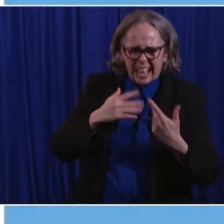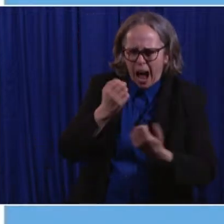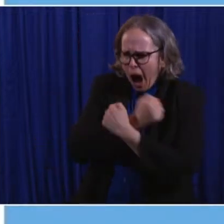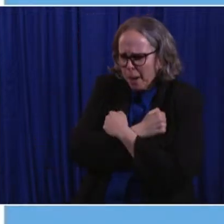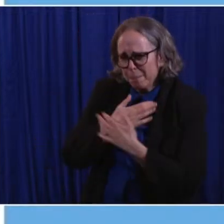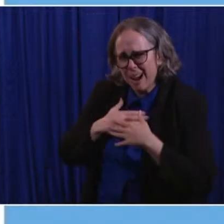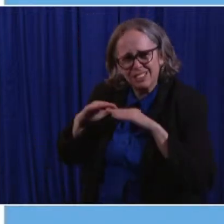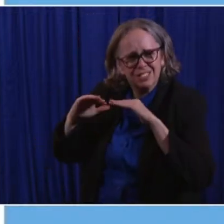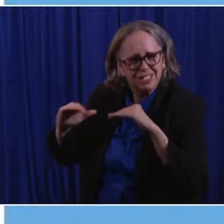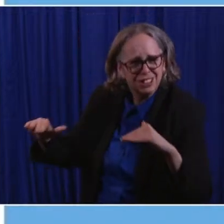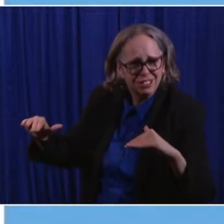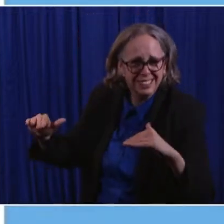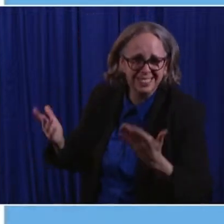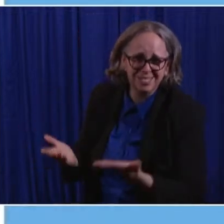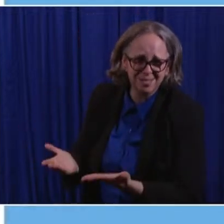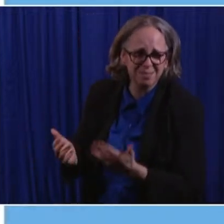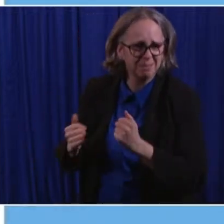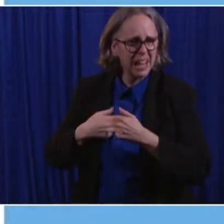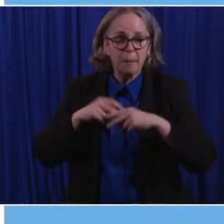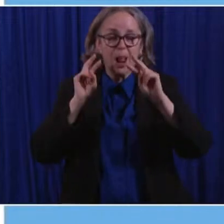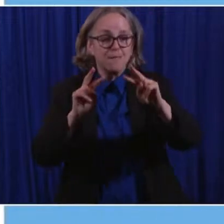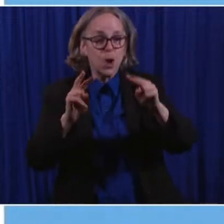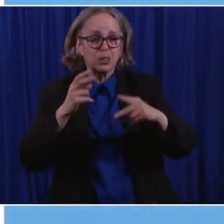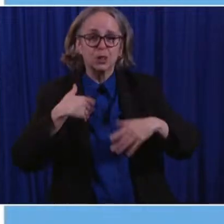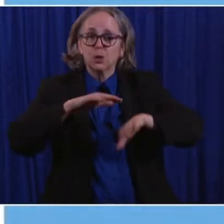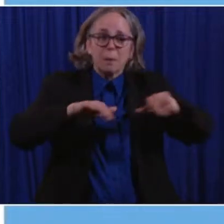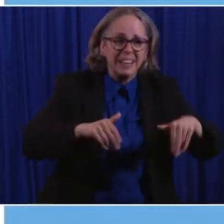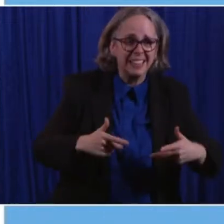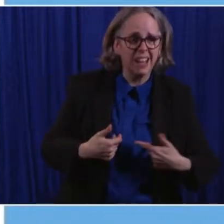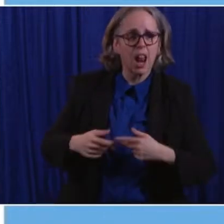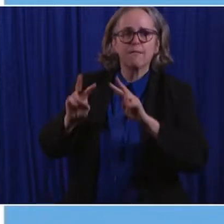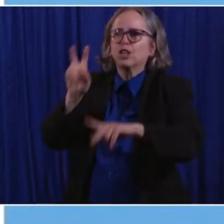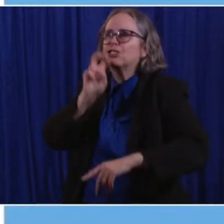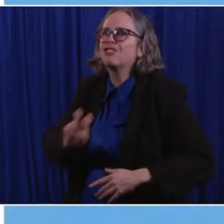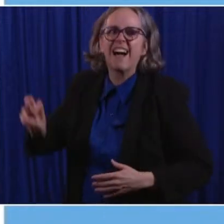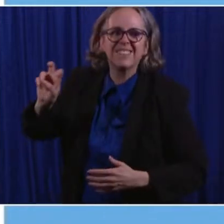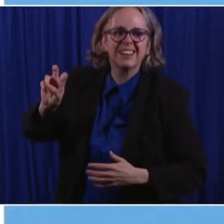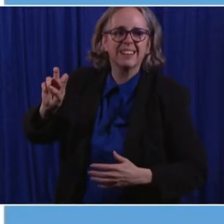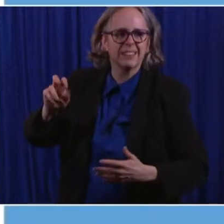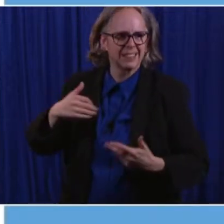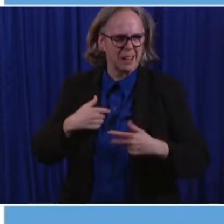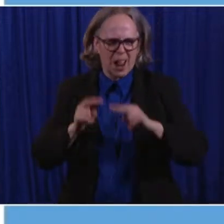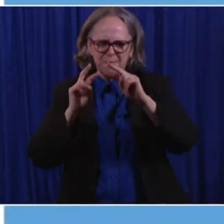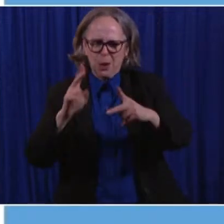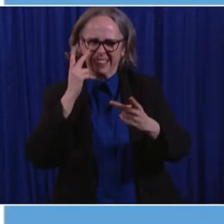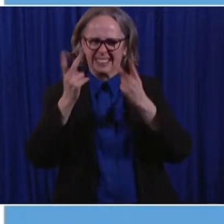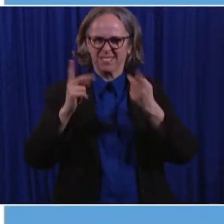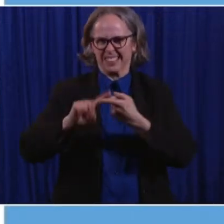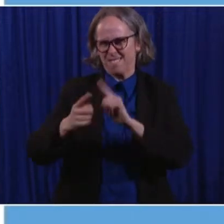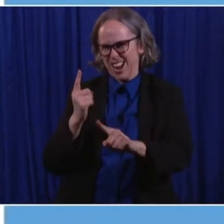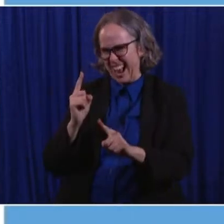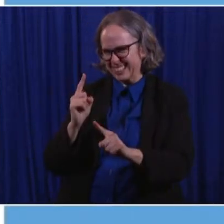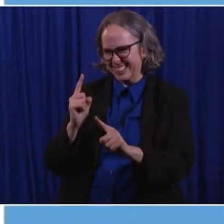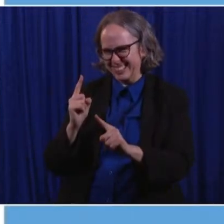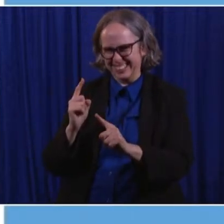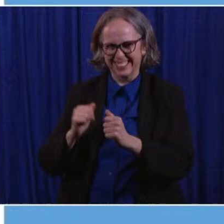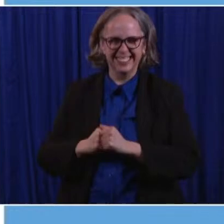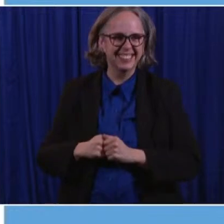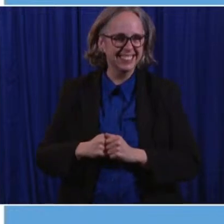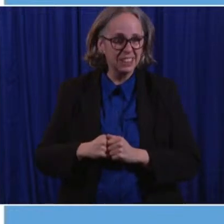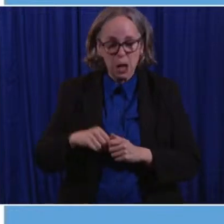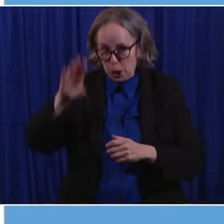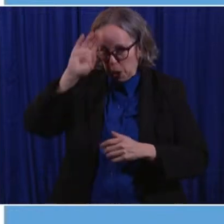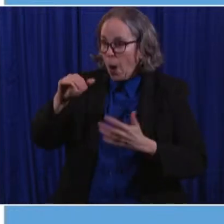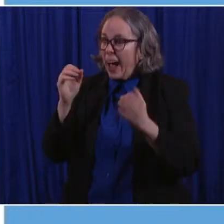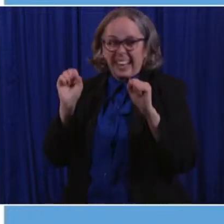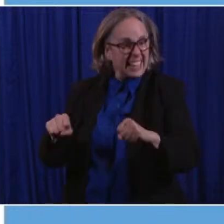looking forward to going swimming. We're looking forward to traveling. And seeing my good friends. To know that we're going to be able to meet our grandson,